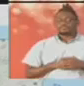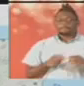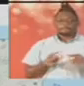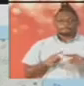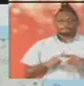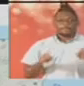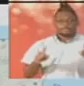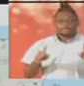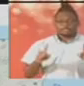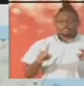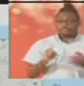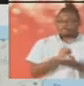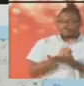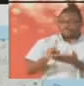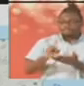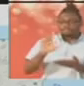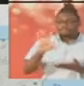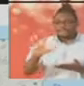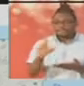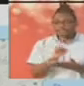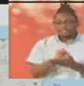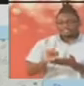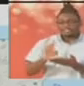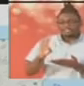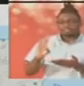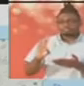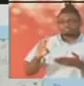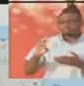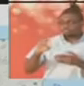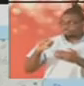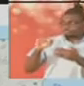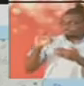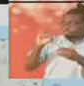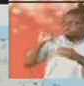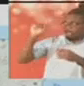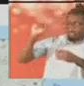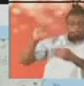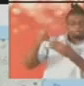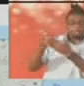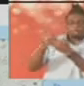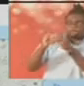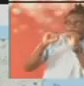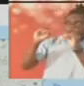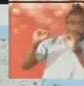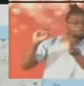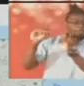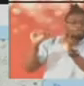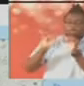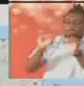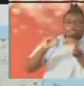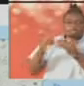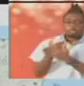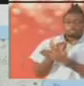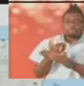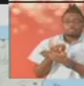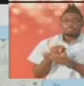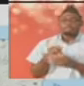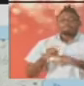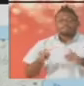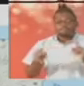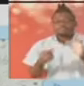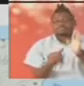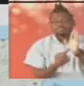6, Tobago would not have recorded any new cases at that point in time. What the map also tells us, and also shows us quite